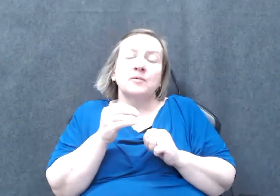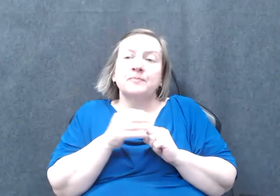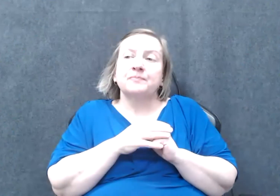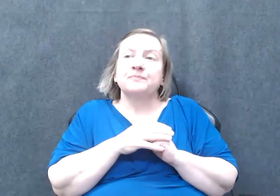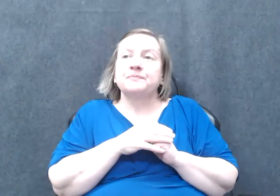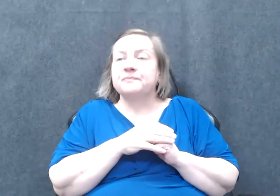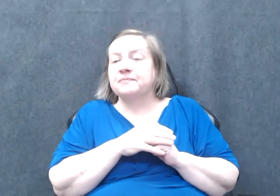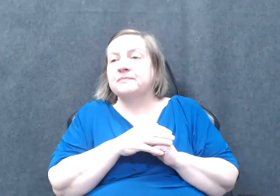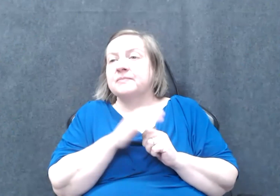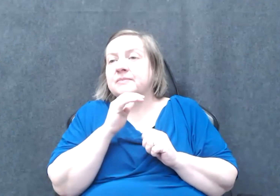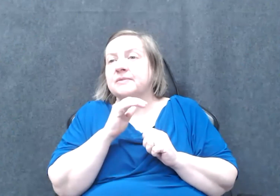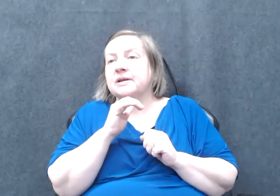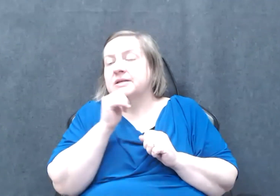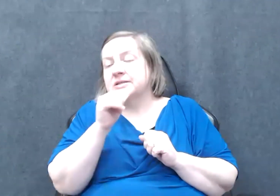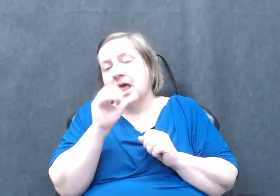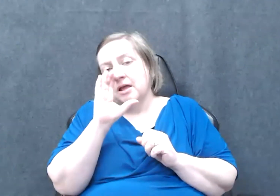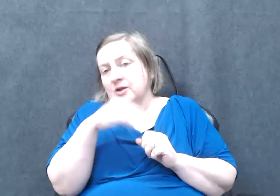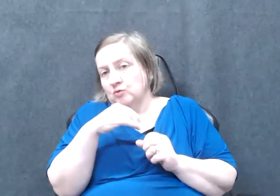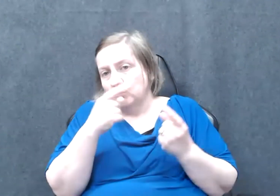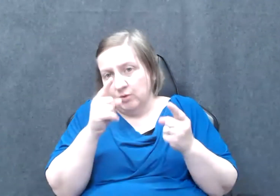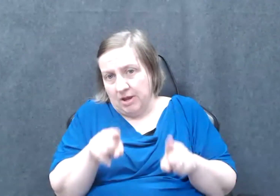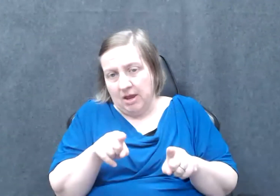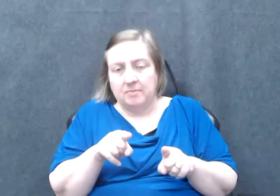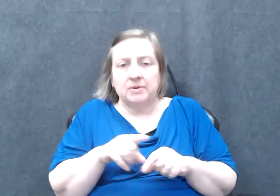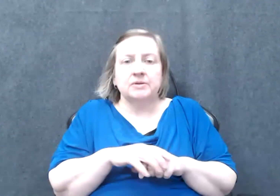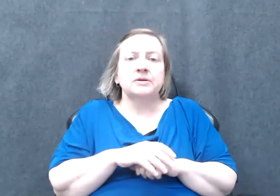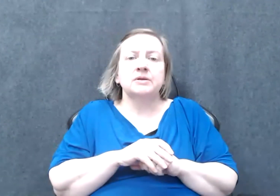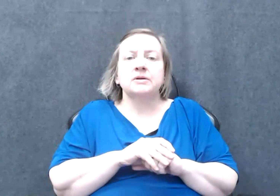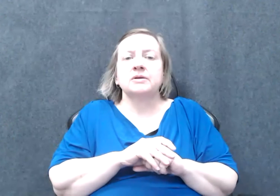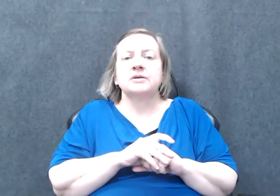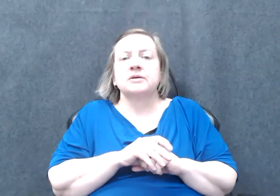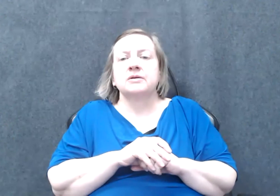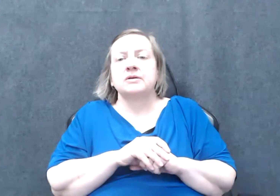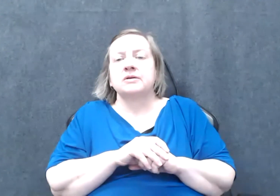So this is not unusual for that to happen.